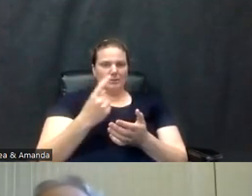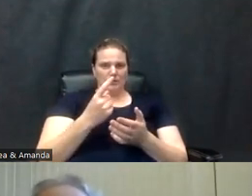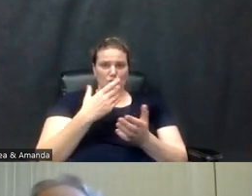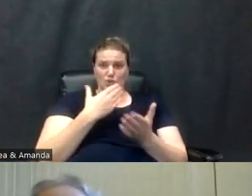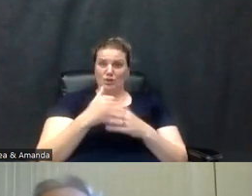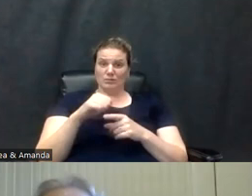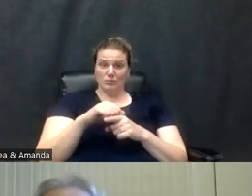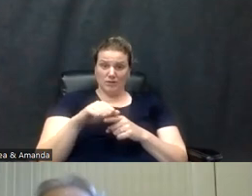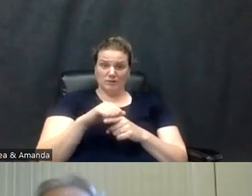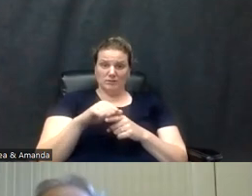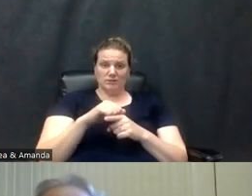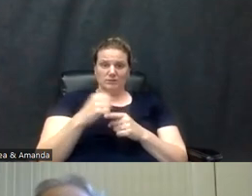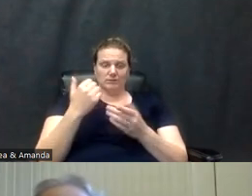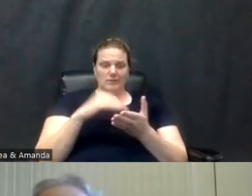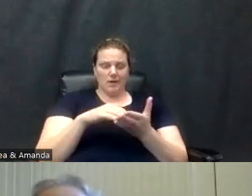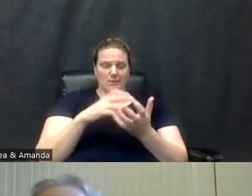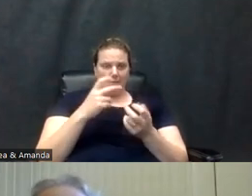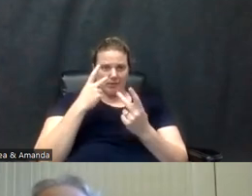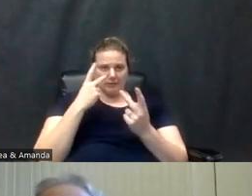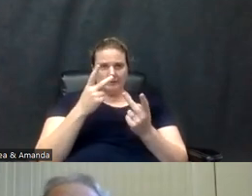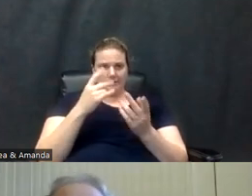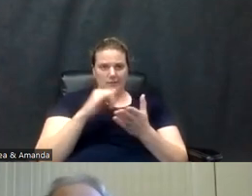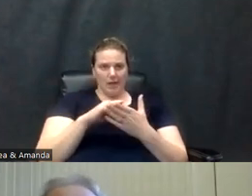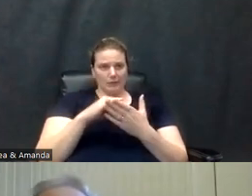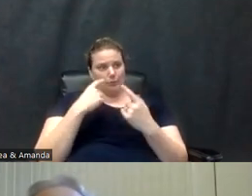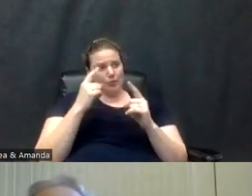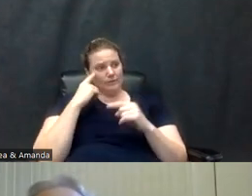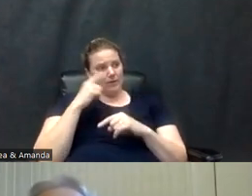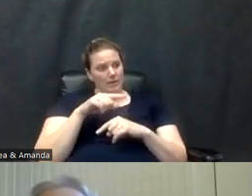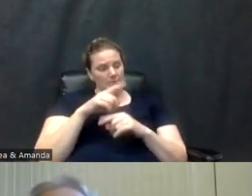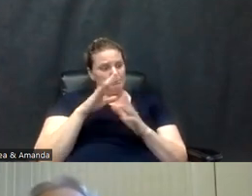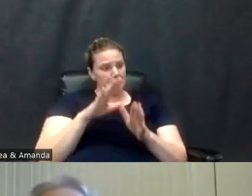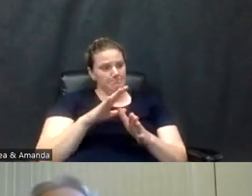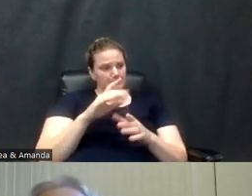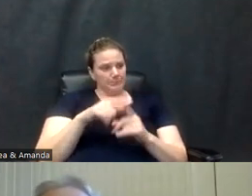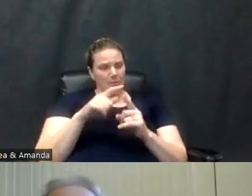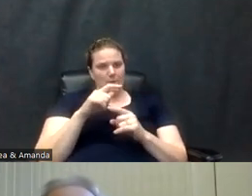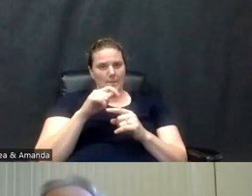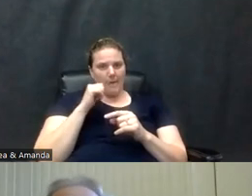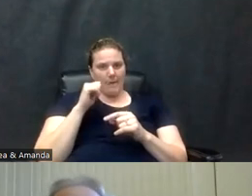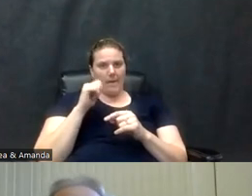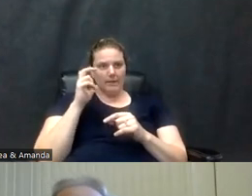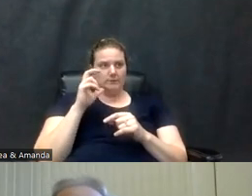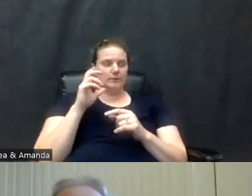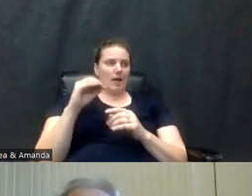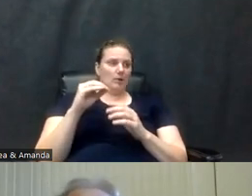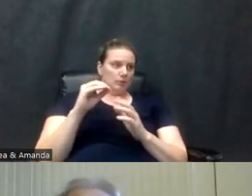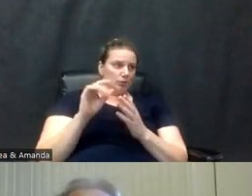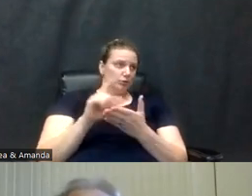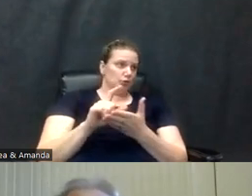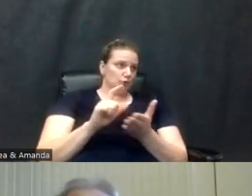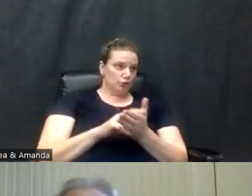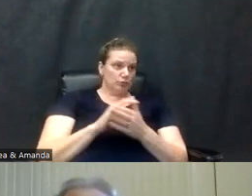practice. Again, we want to see how it's actually working out for them, but so they're not listening to the city, you know, the county attorney or the county council, it's